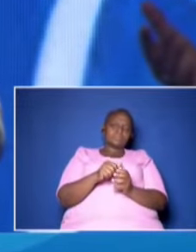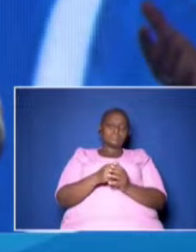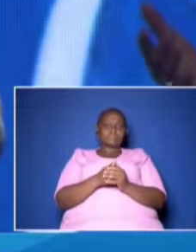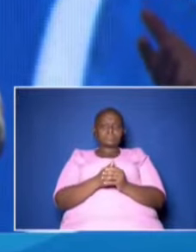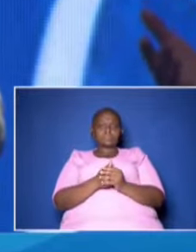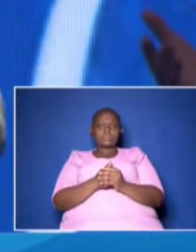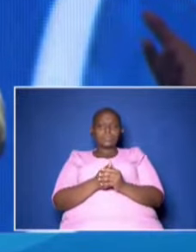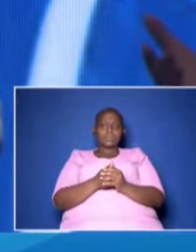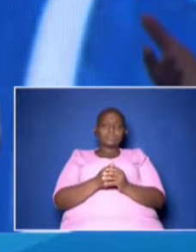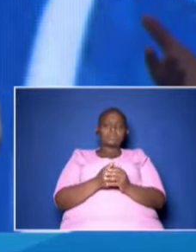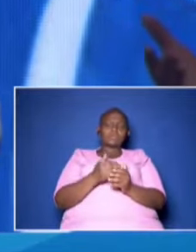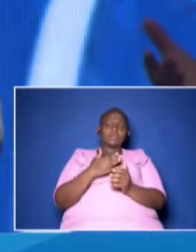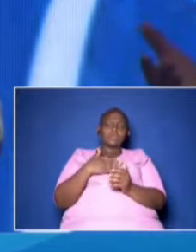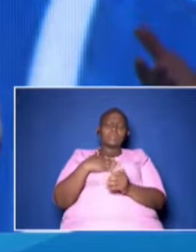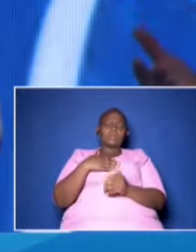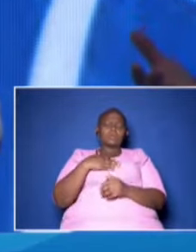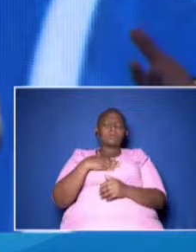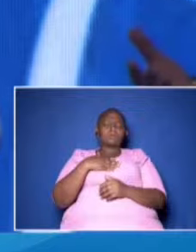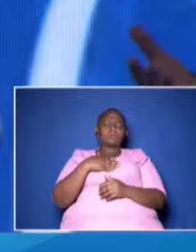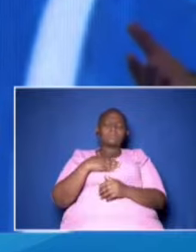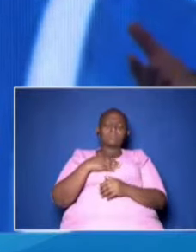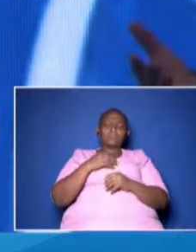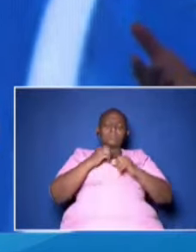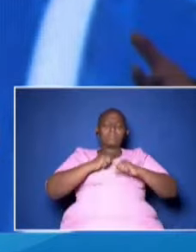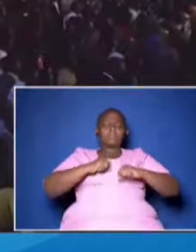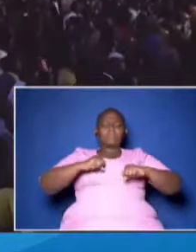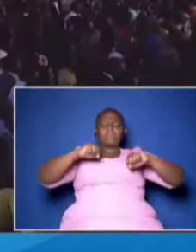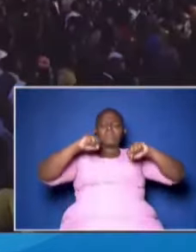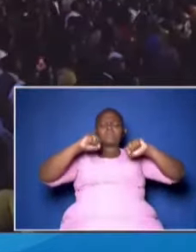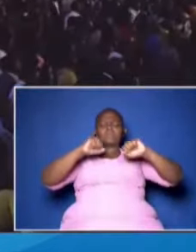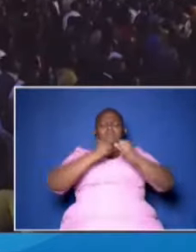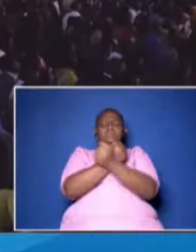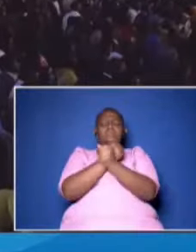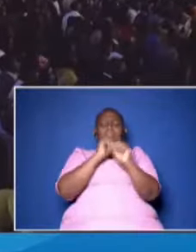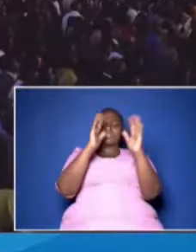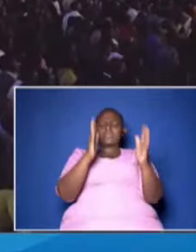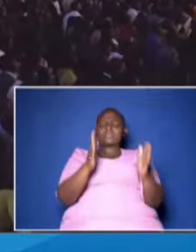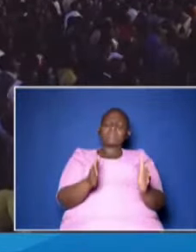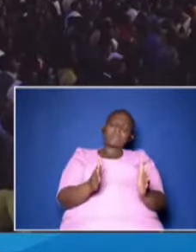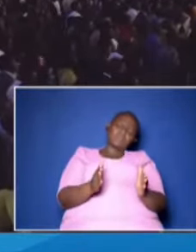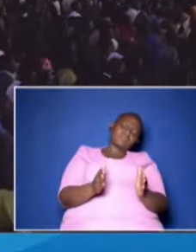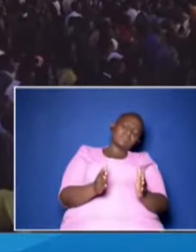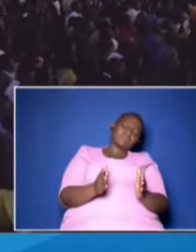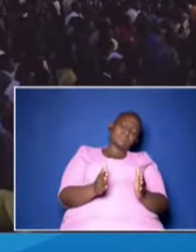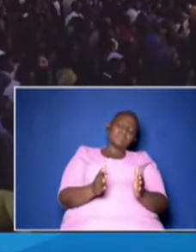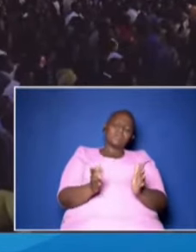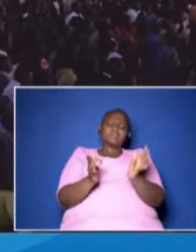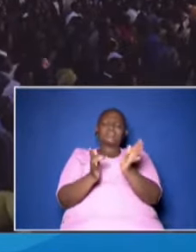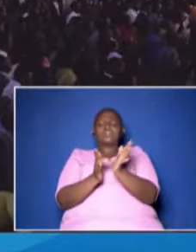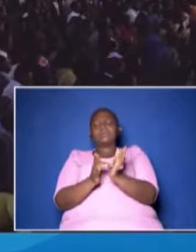master master Savior saor